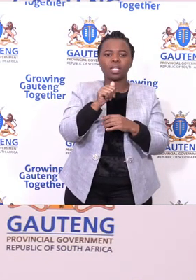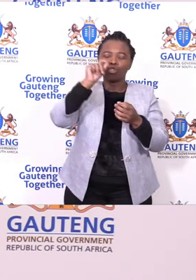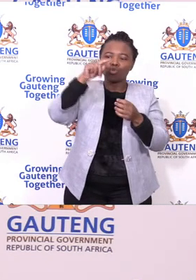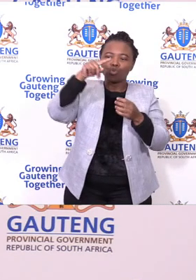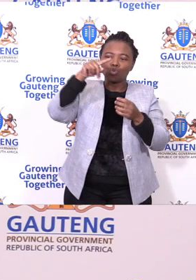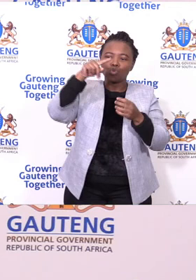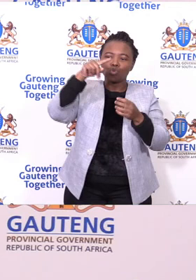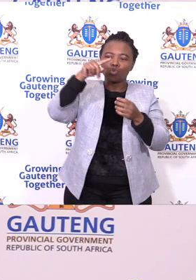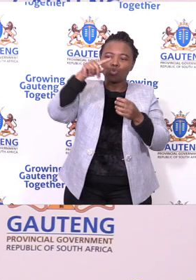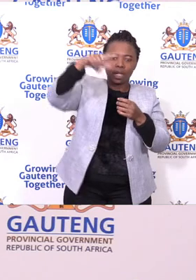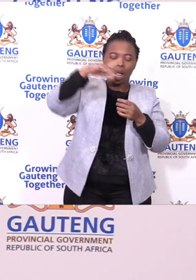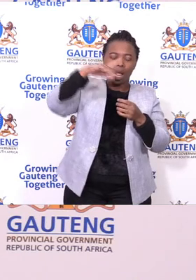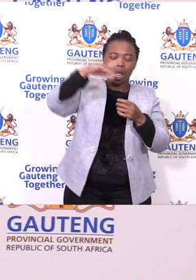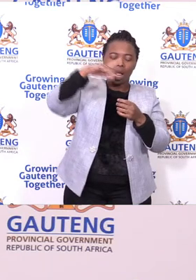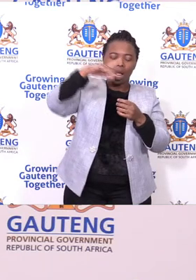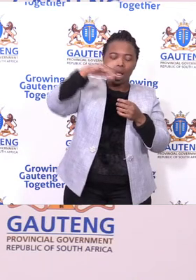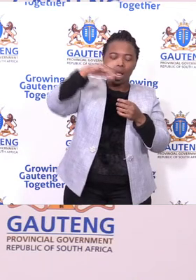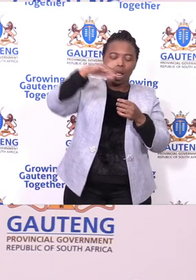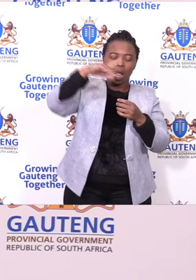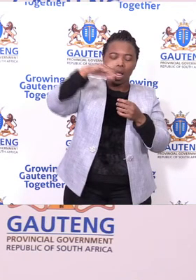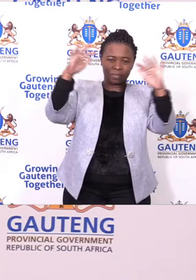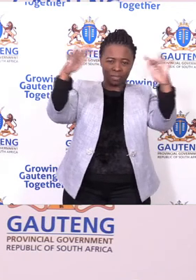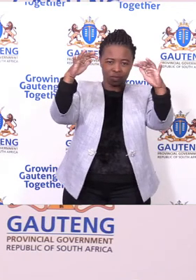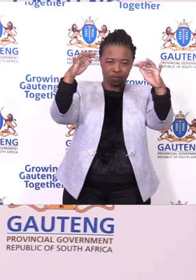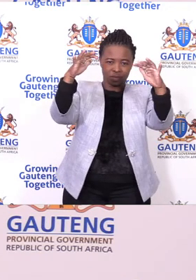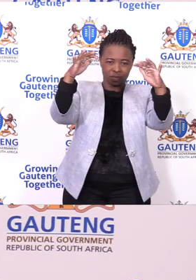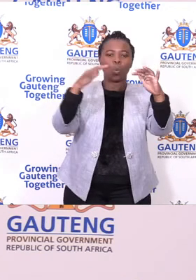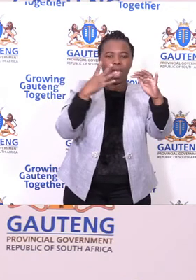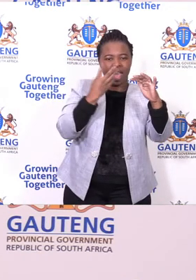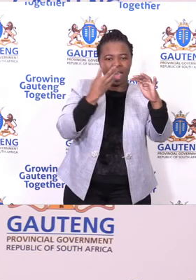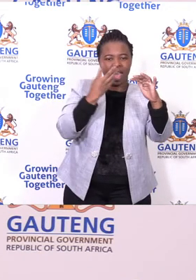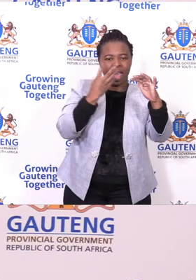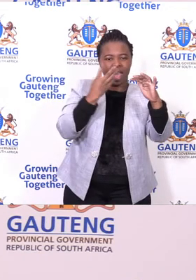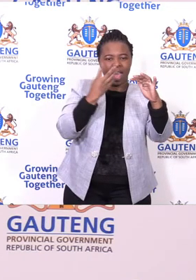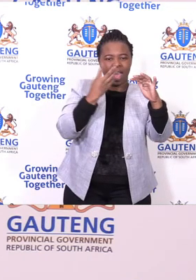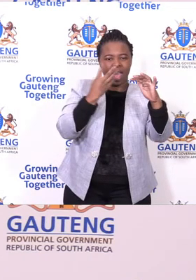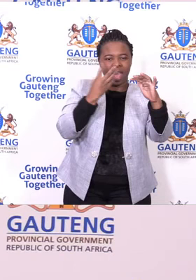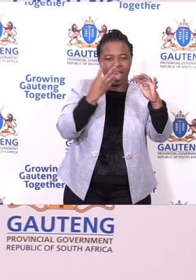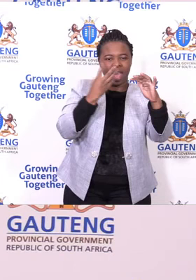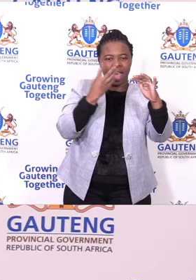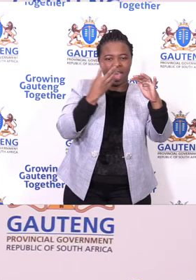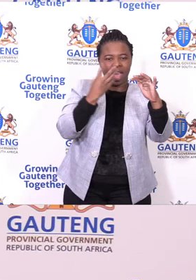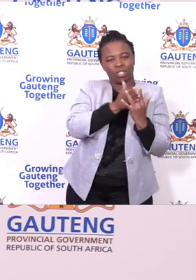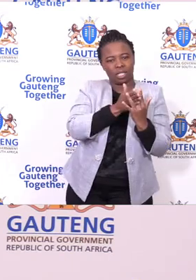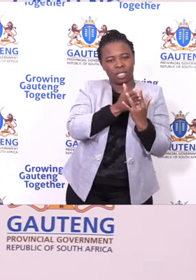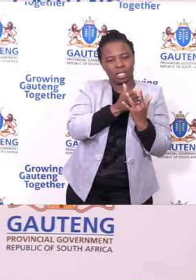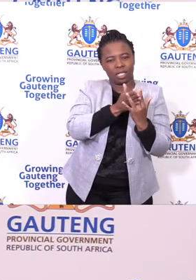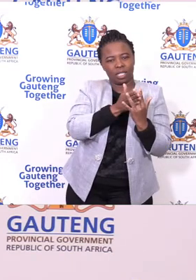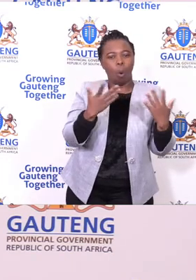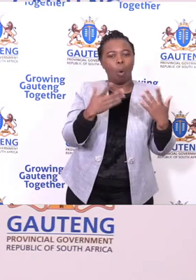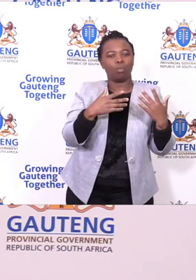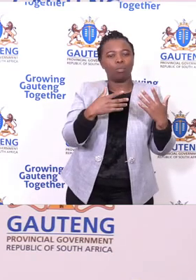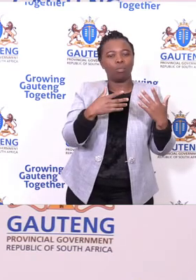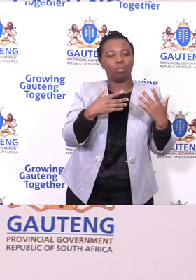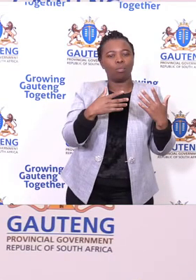longer, we do have some form of mitigating interventions or methods that will use